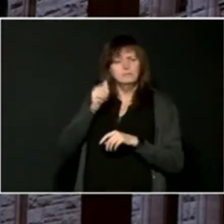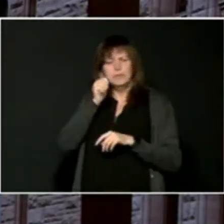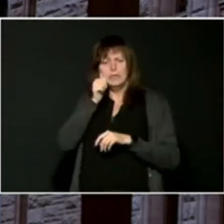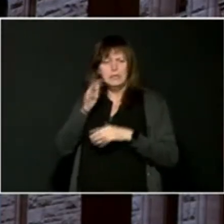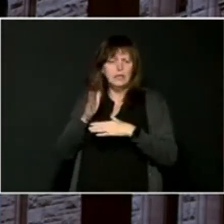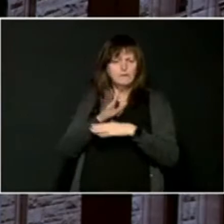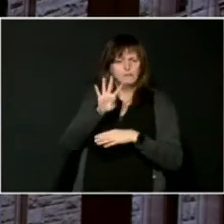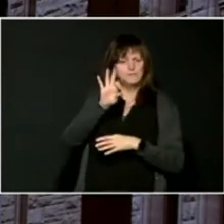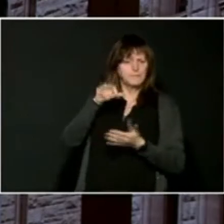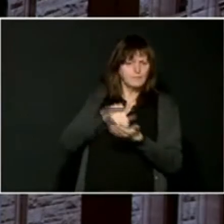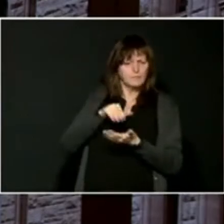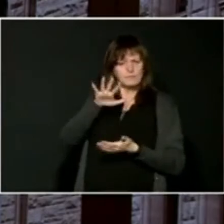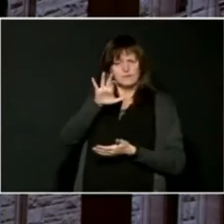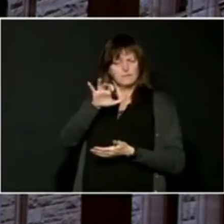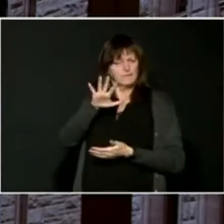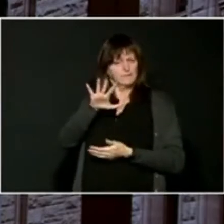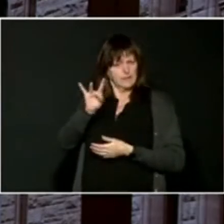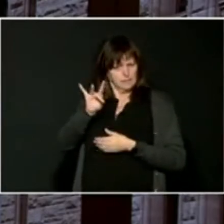49,558.